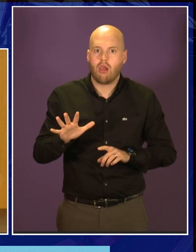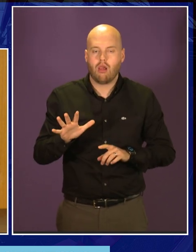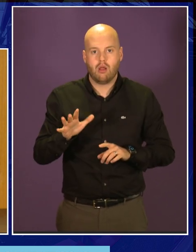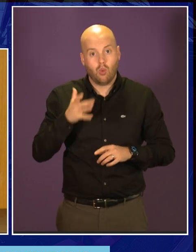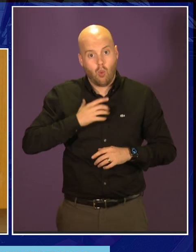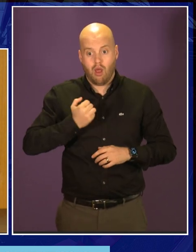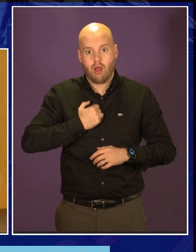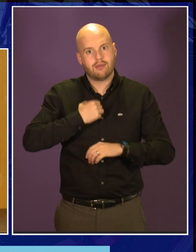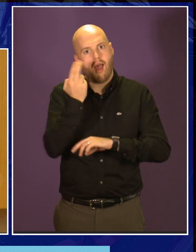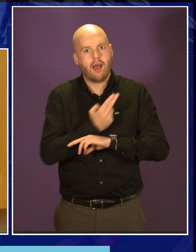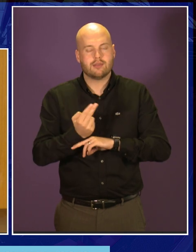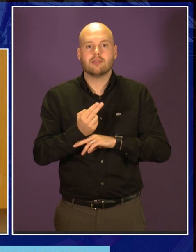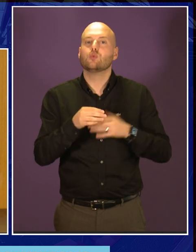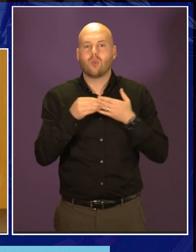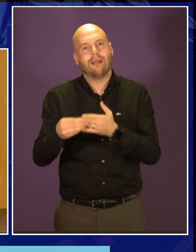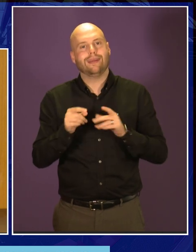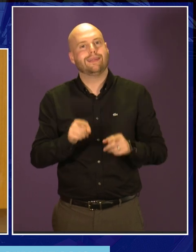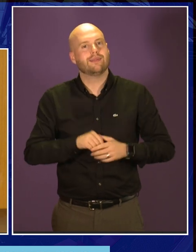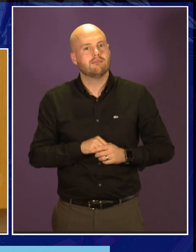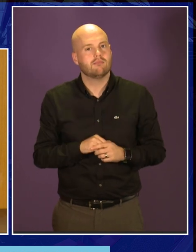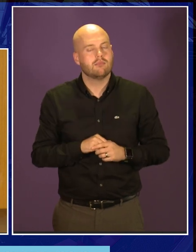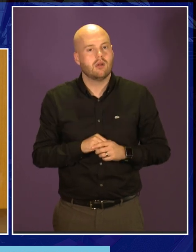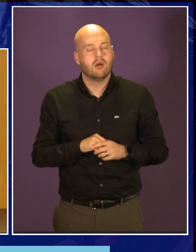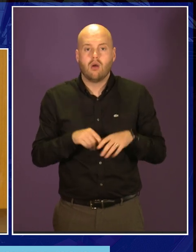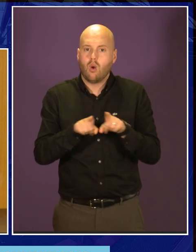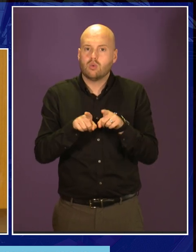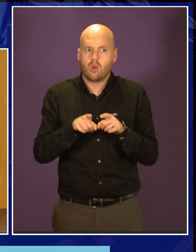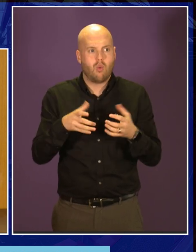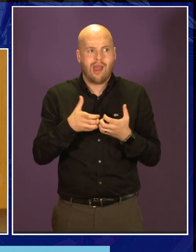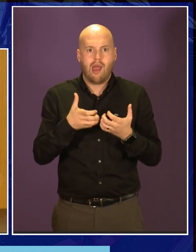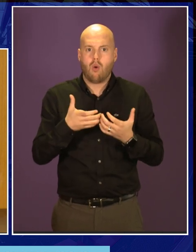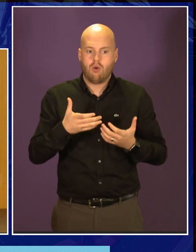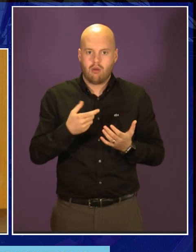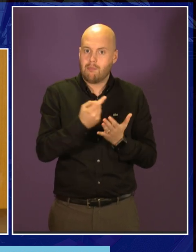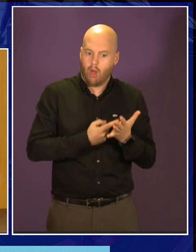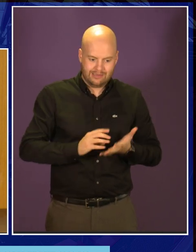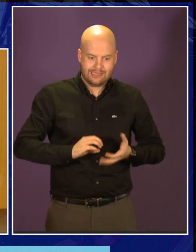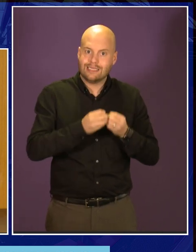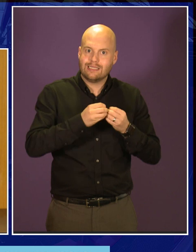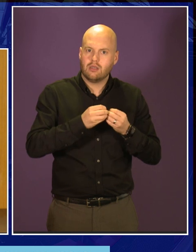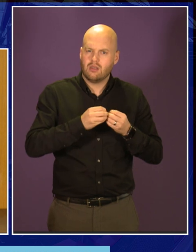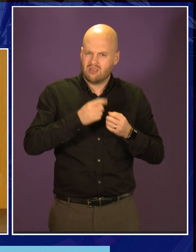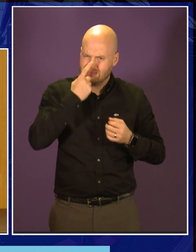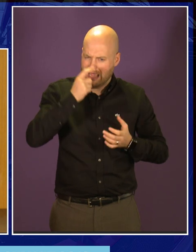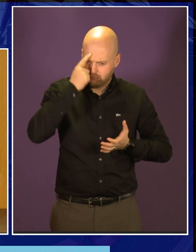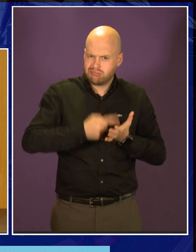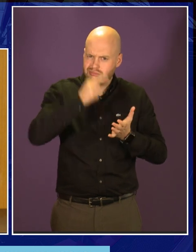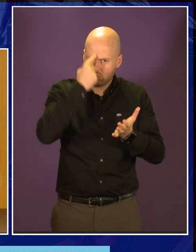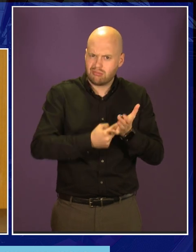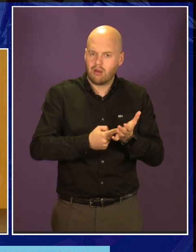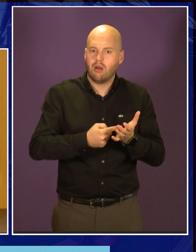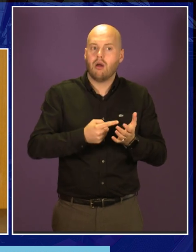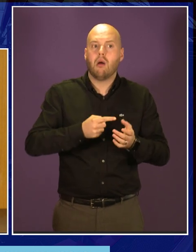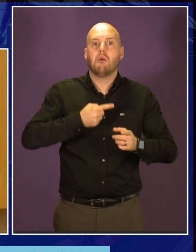lead? And also, how do policymakers integrate art makers into their decision-making processes and fund the